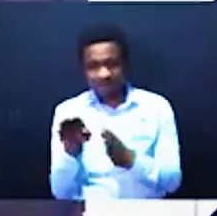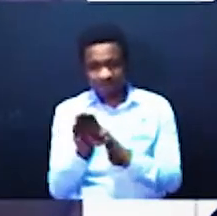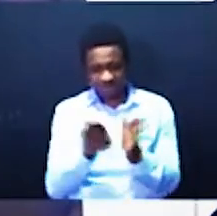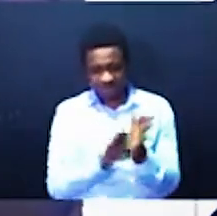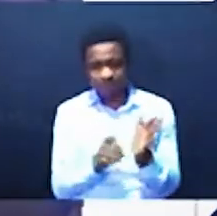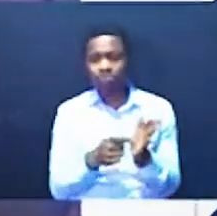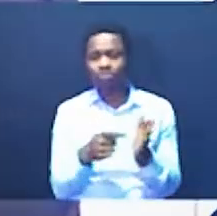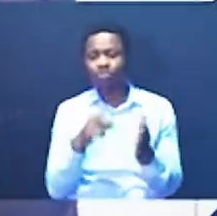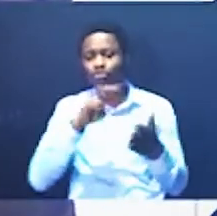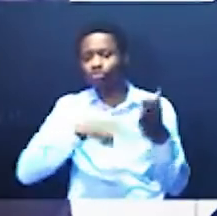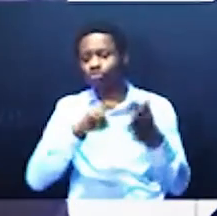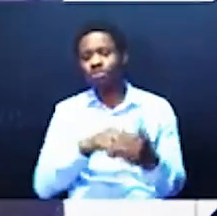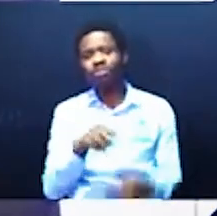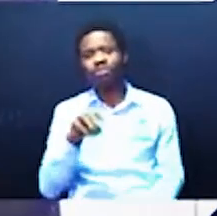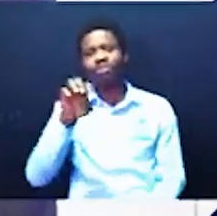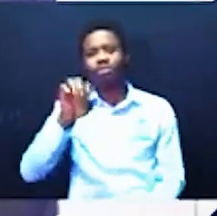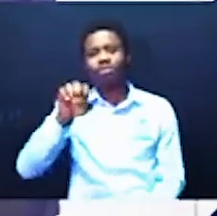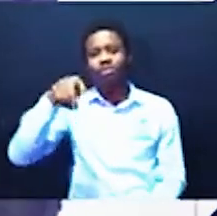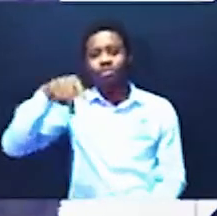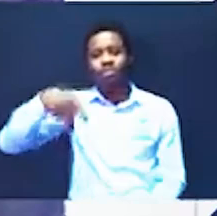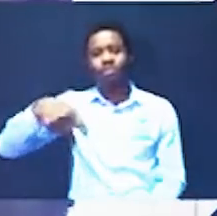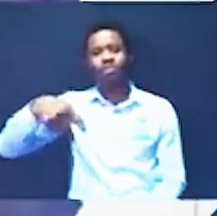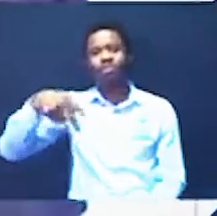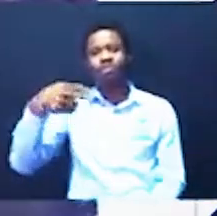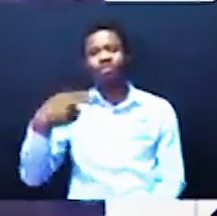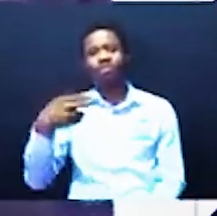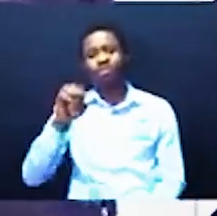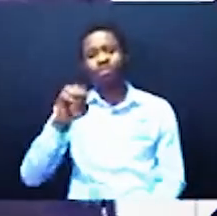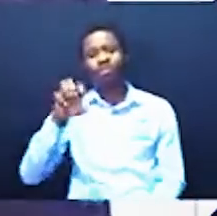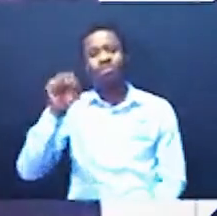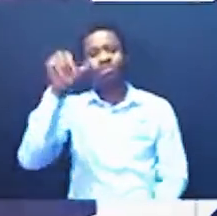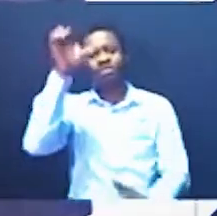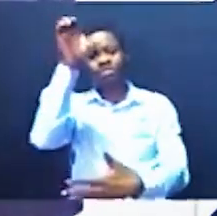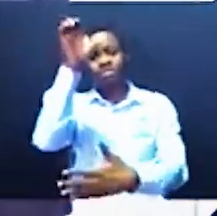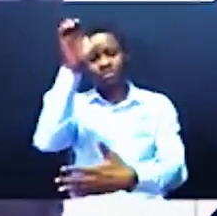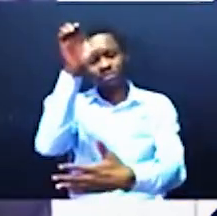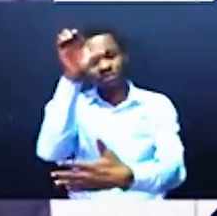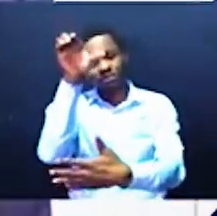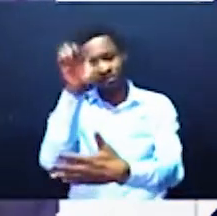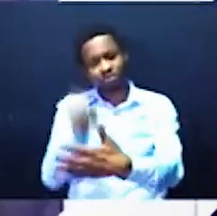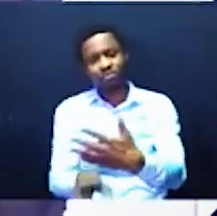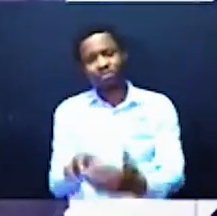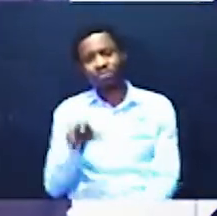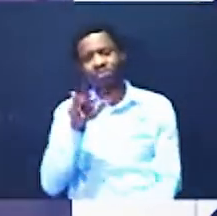3 verse 16. I'll read from